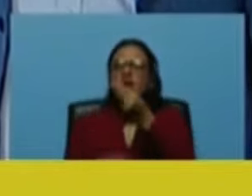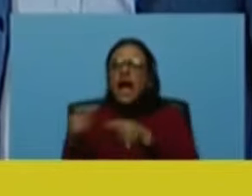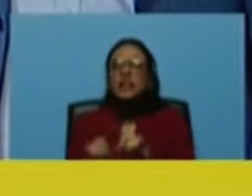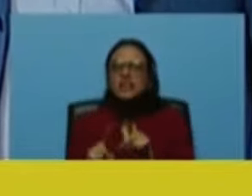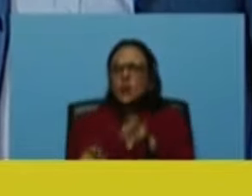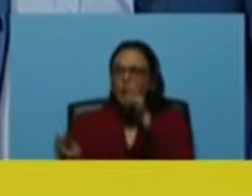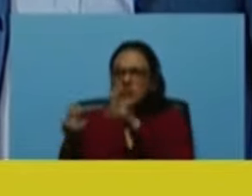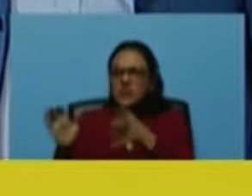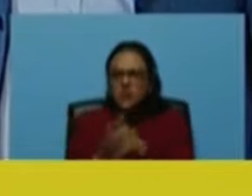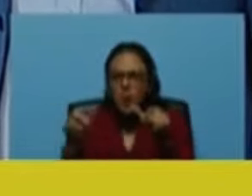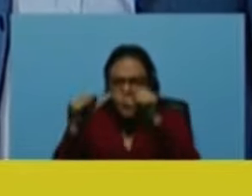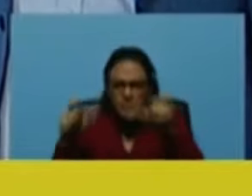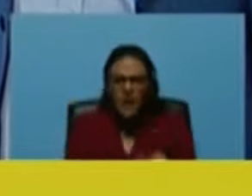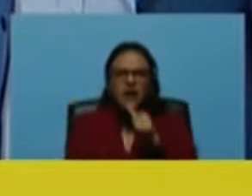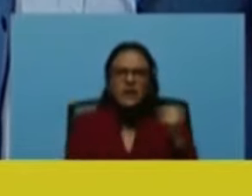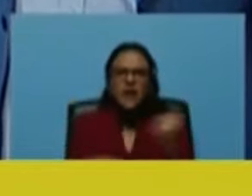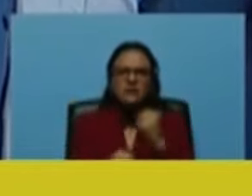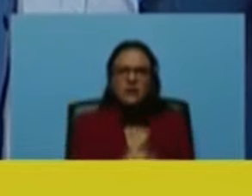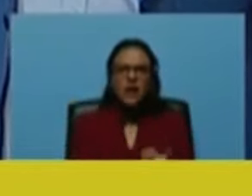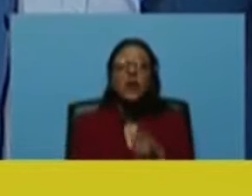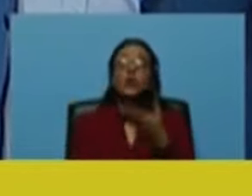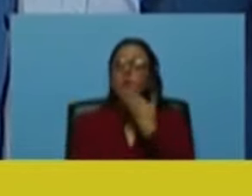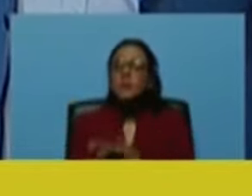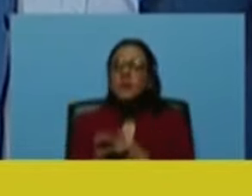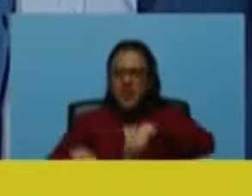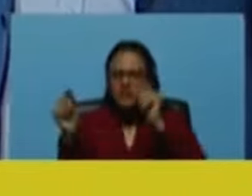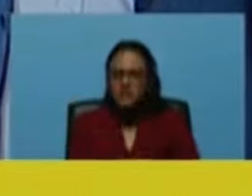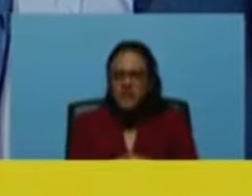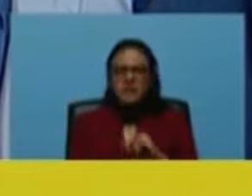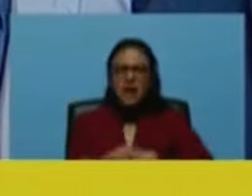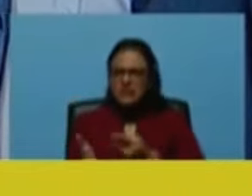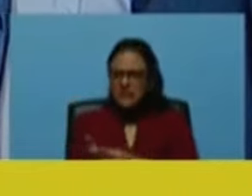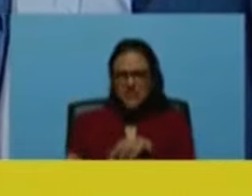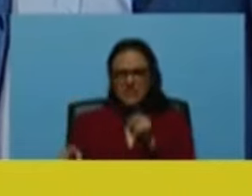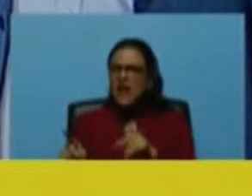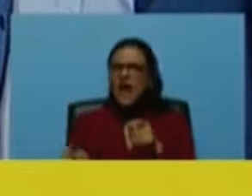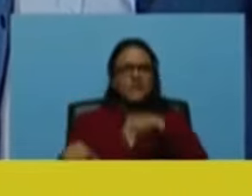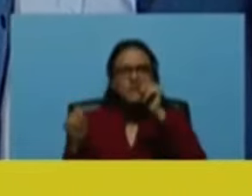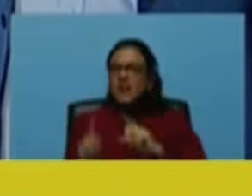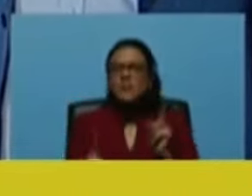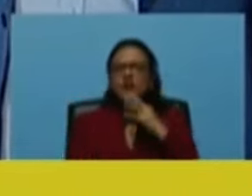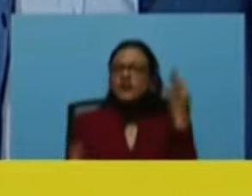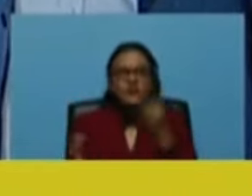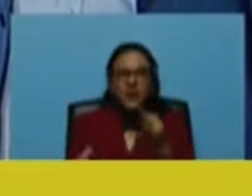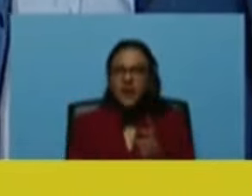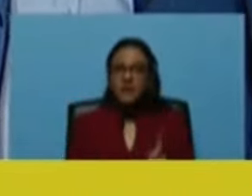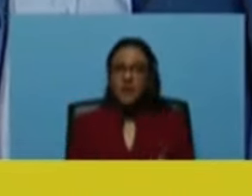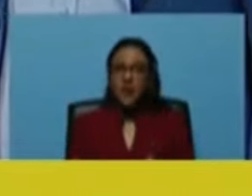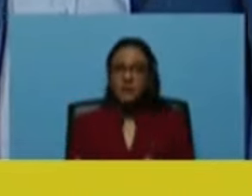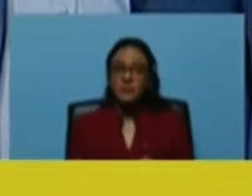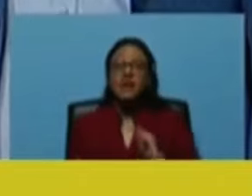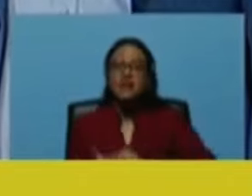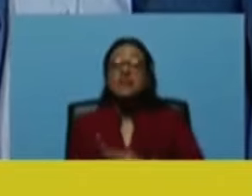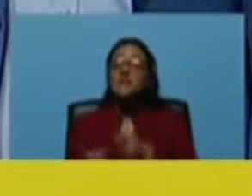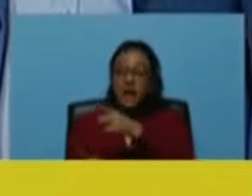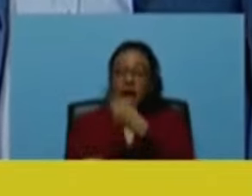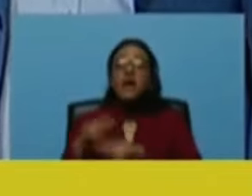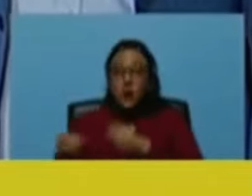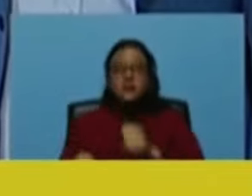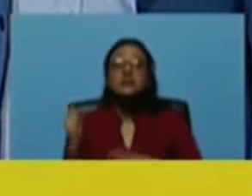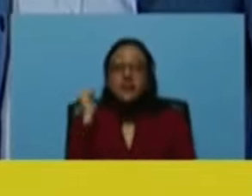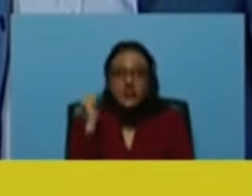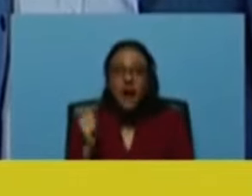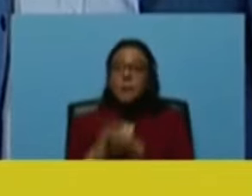don't have the one who operated the machines, and the signatures are just